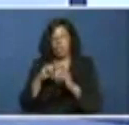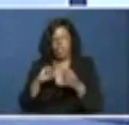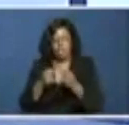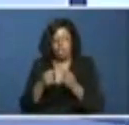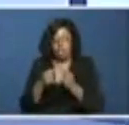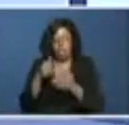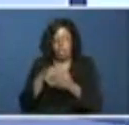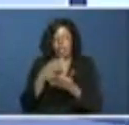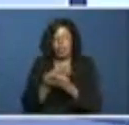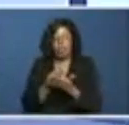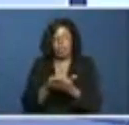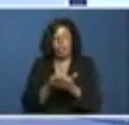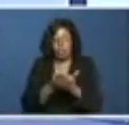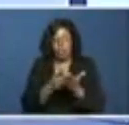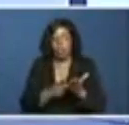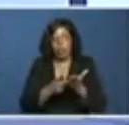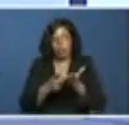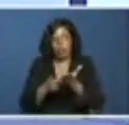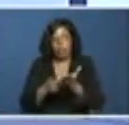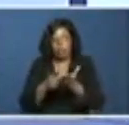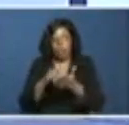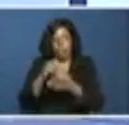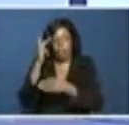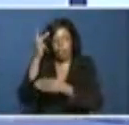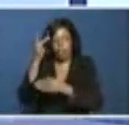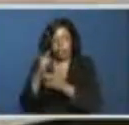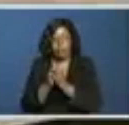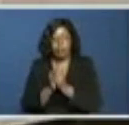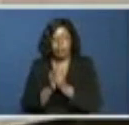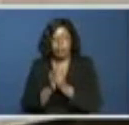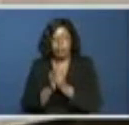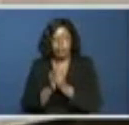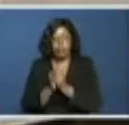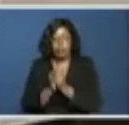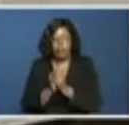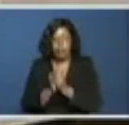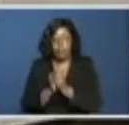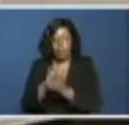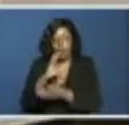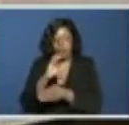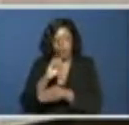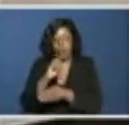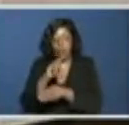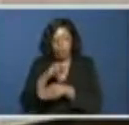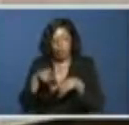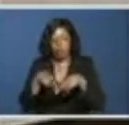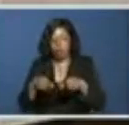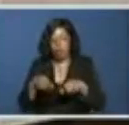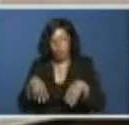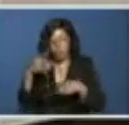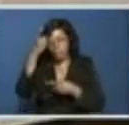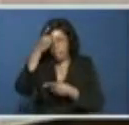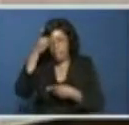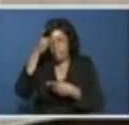recent budget debate presentation in Parliament. Stony coral tissue loss disease is a concern for the Bahamas. This disease that